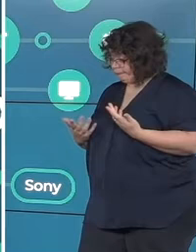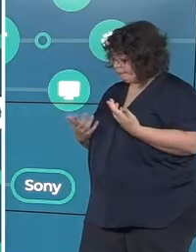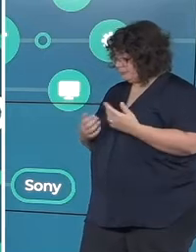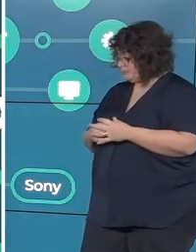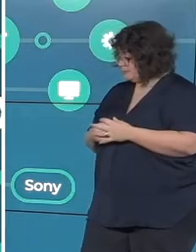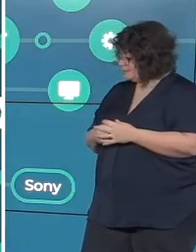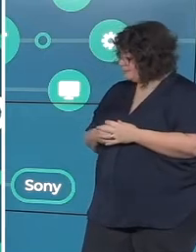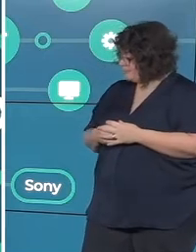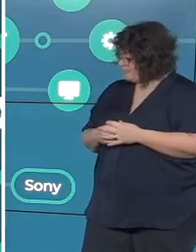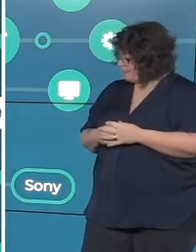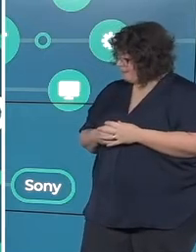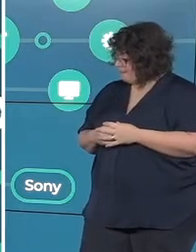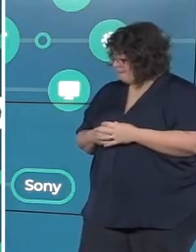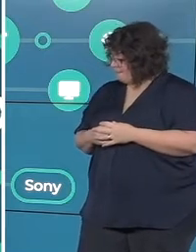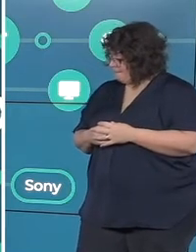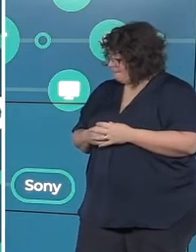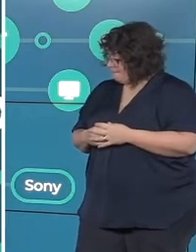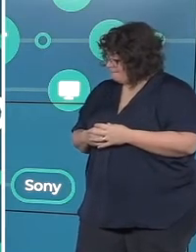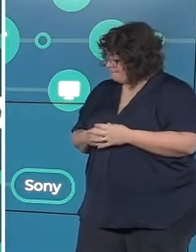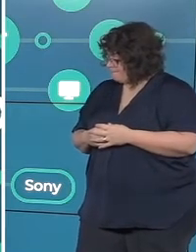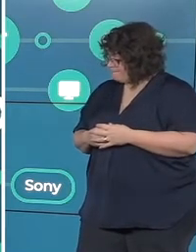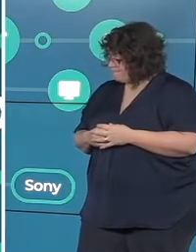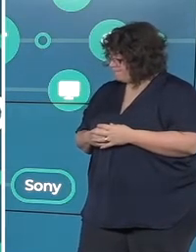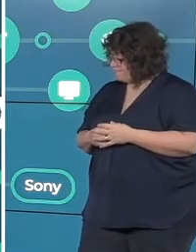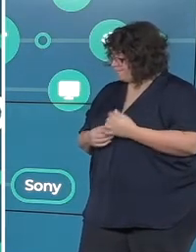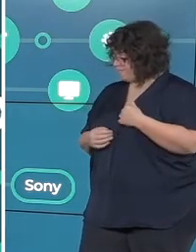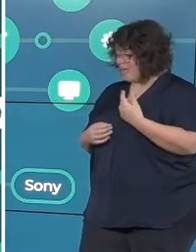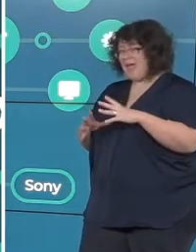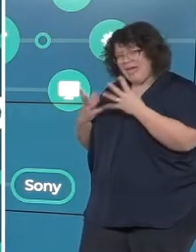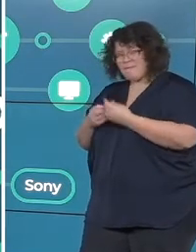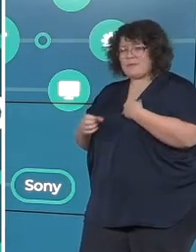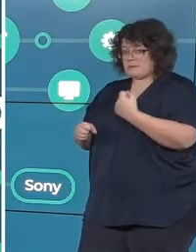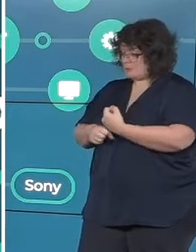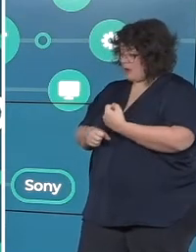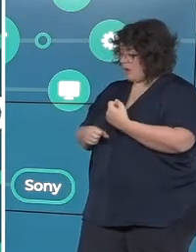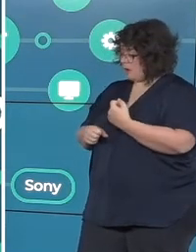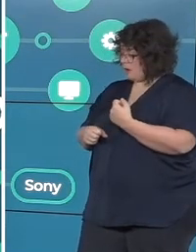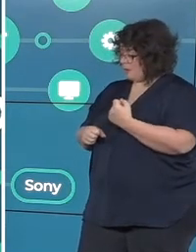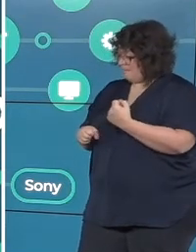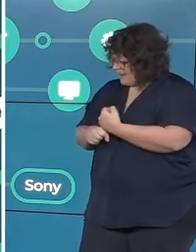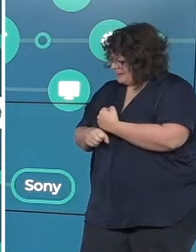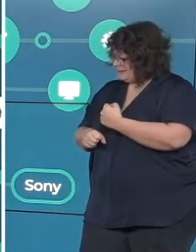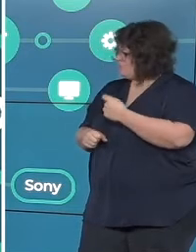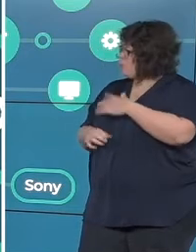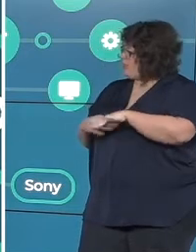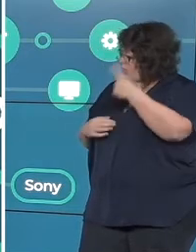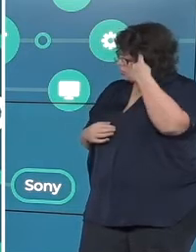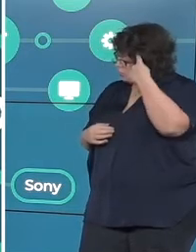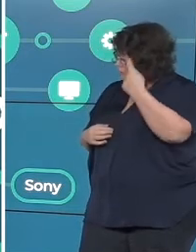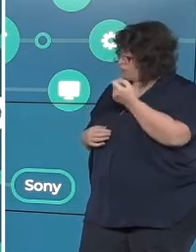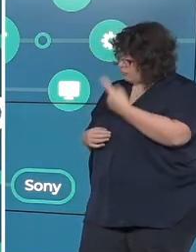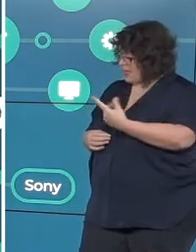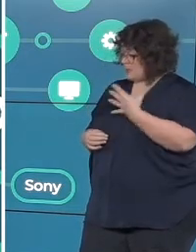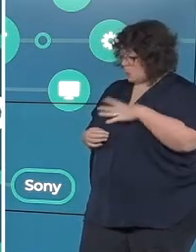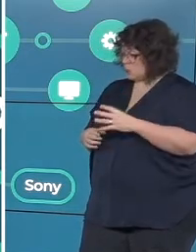about it. So within a month, I took on a Google 20%, and I decided to lead accessibility